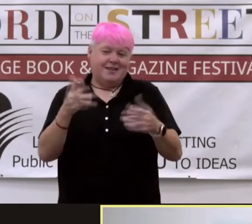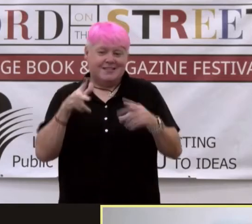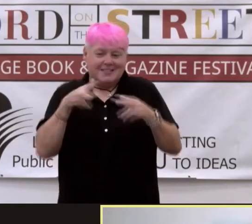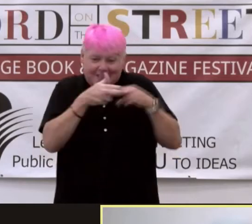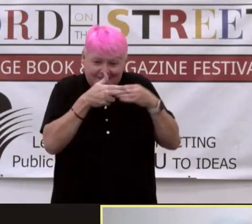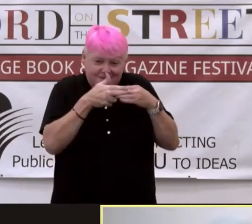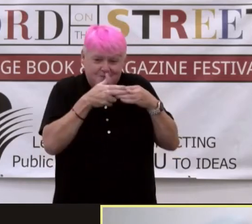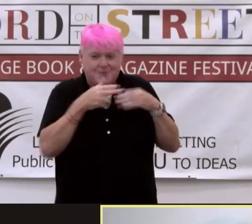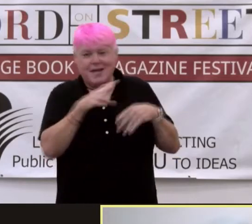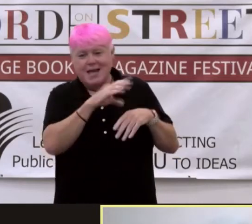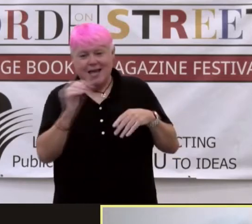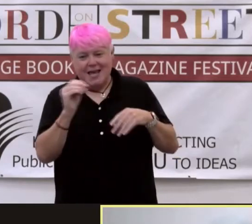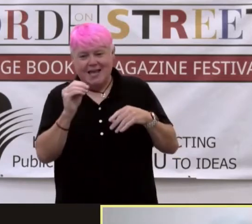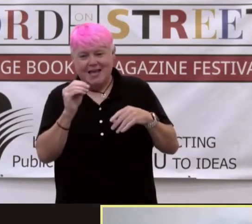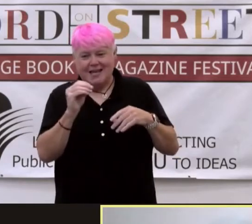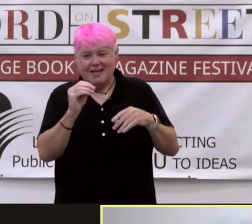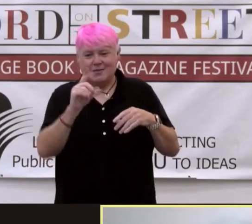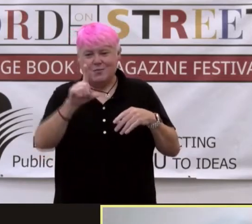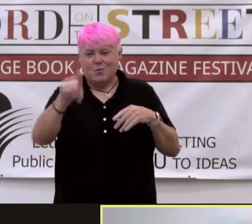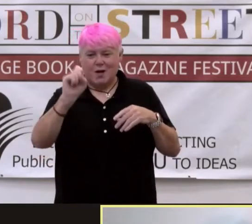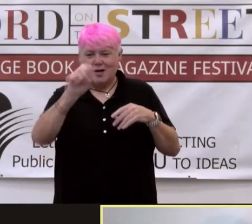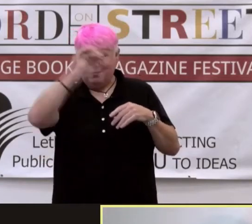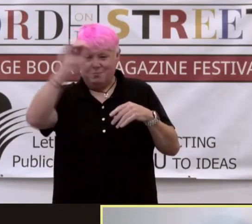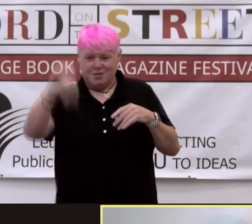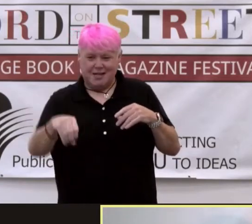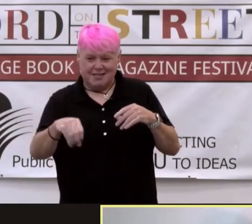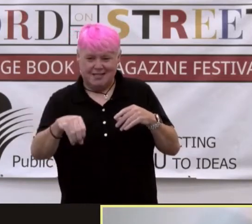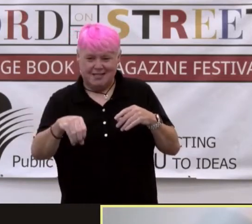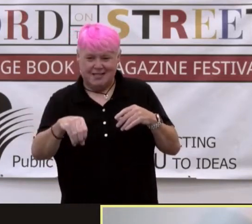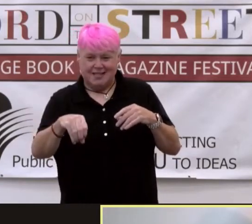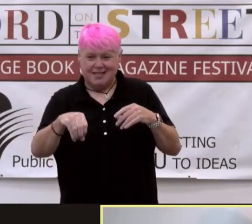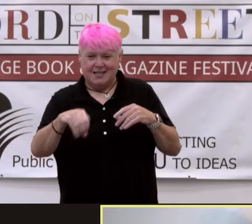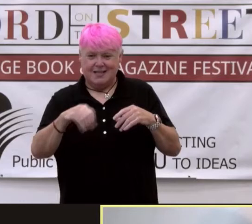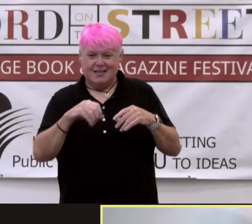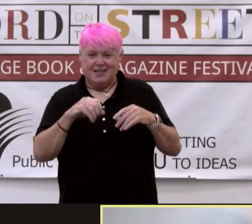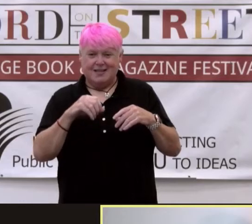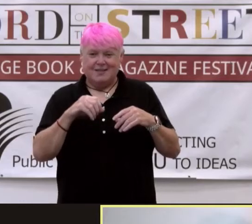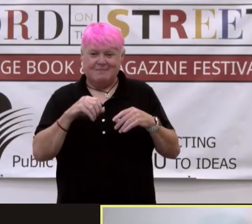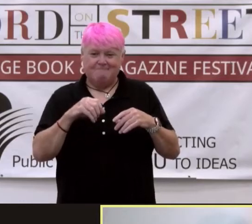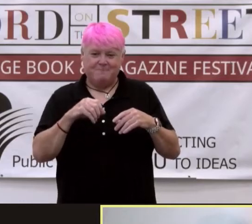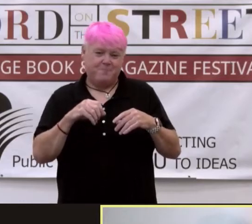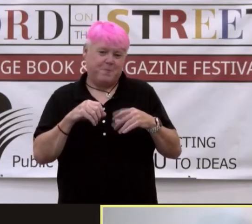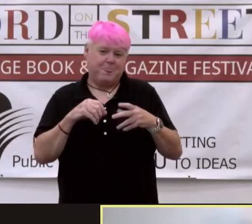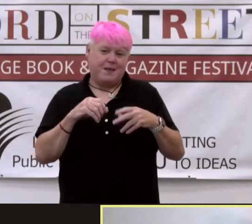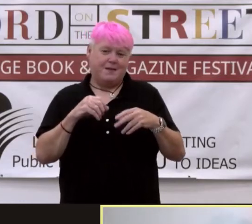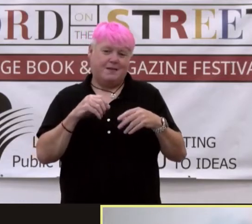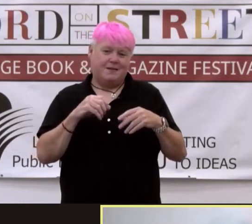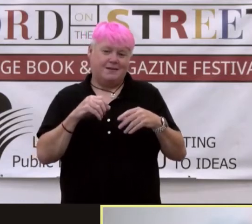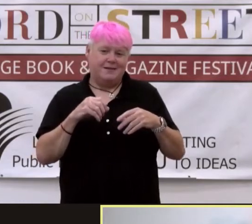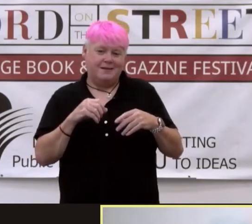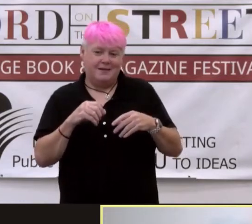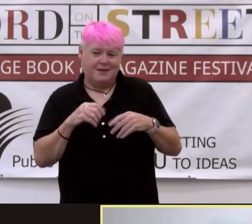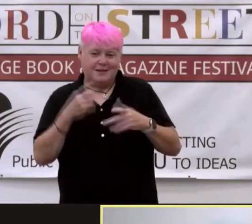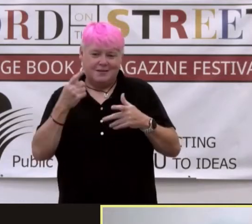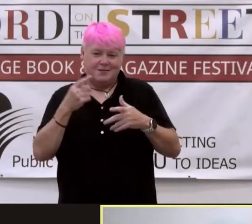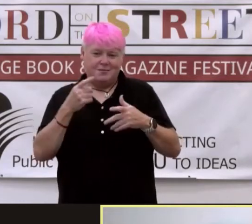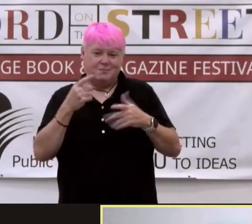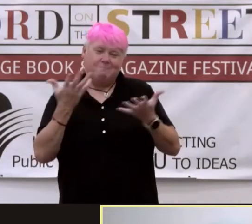is 100% driven by a bond. I don't